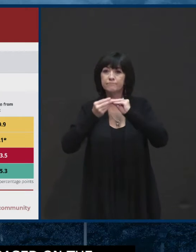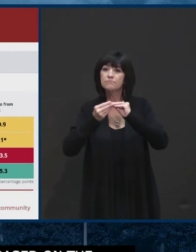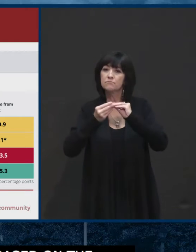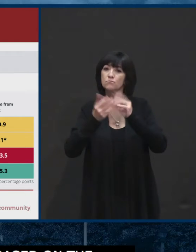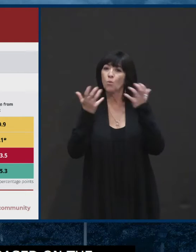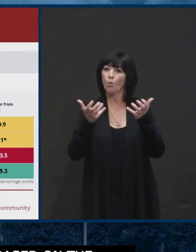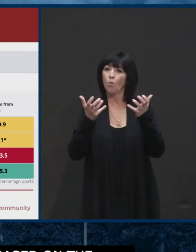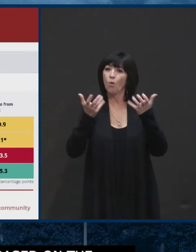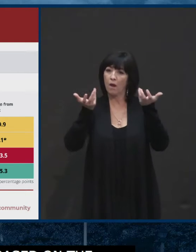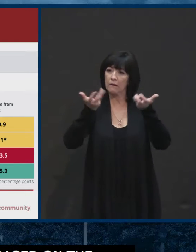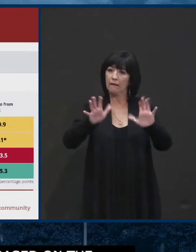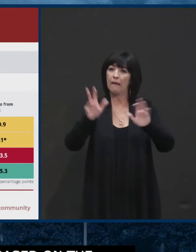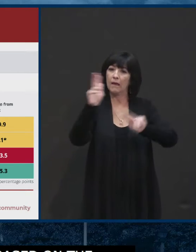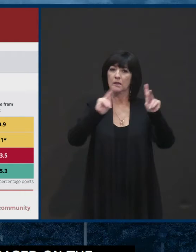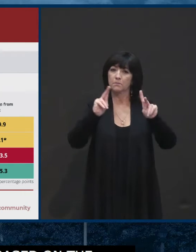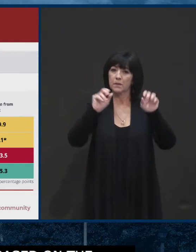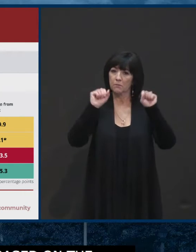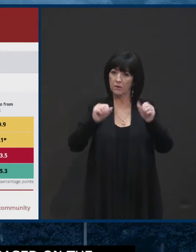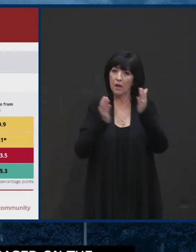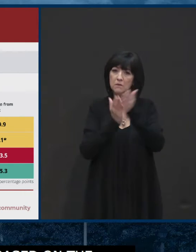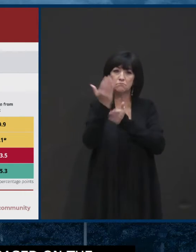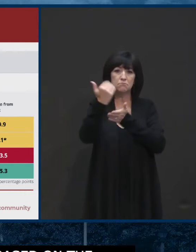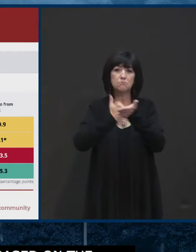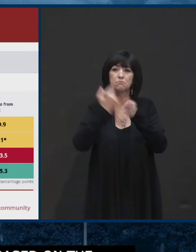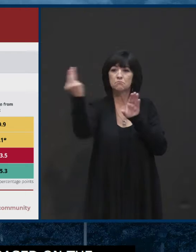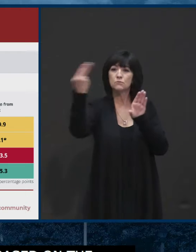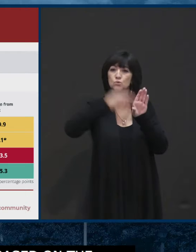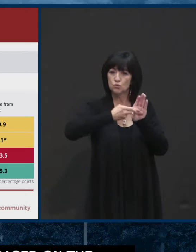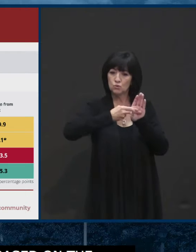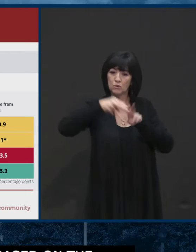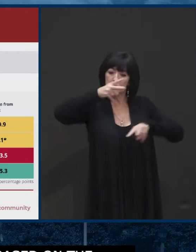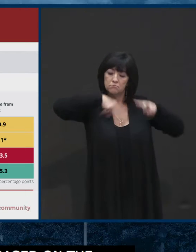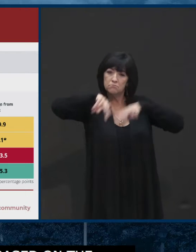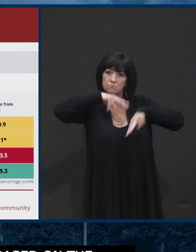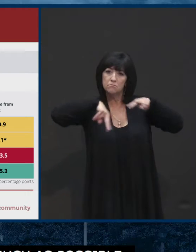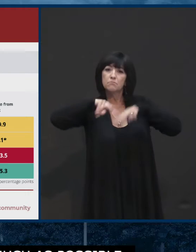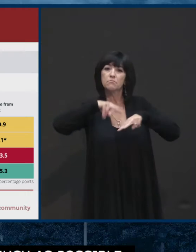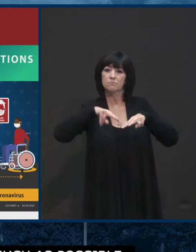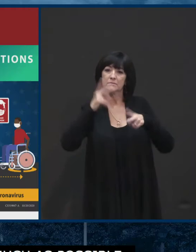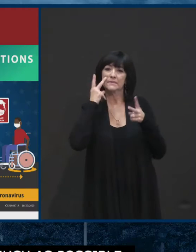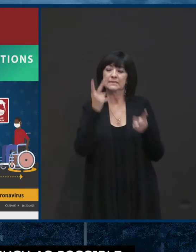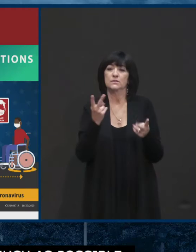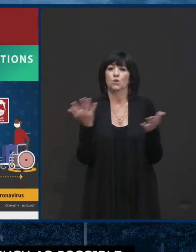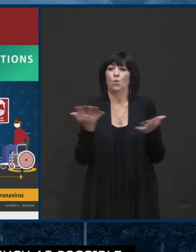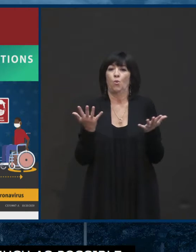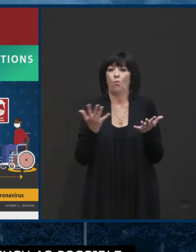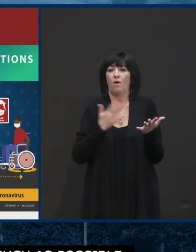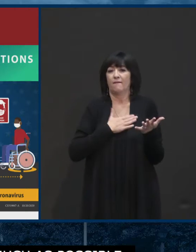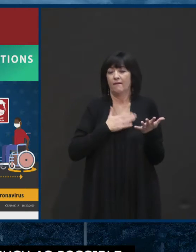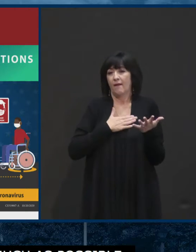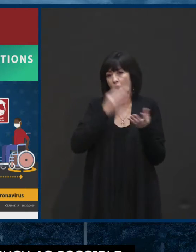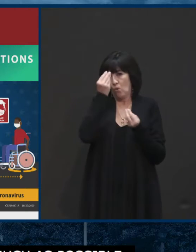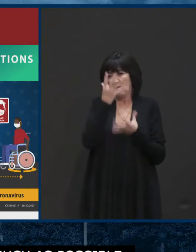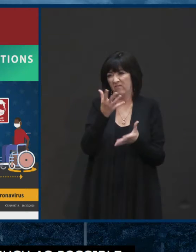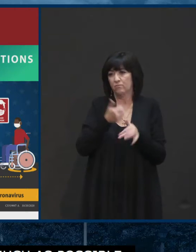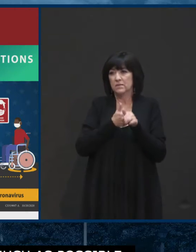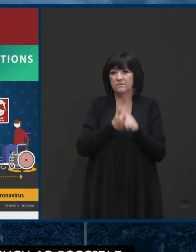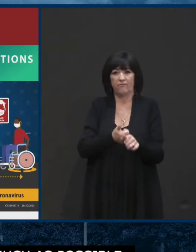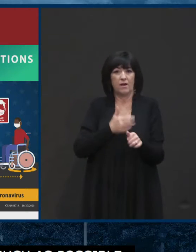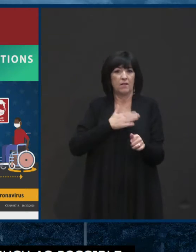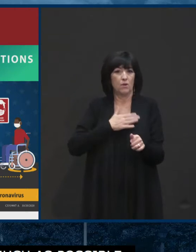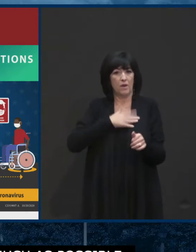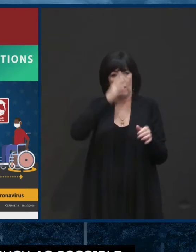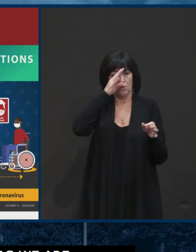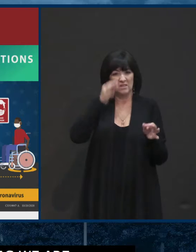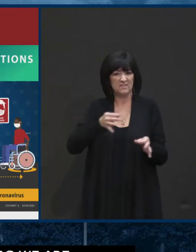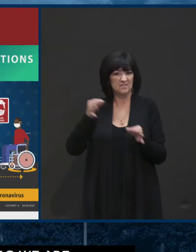along with us as we're looking at the data around decisions. So let's talk about